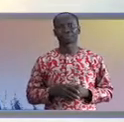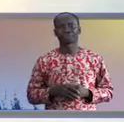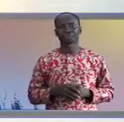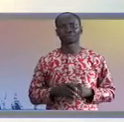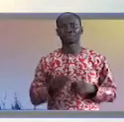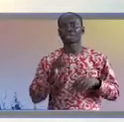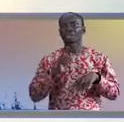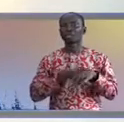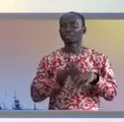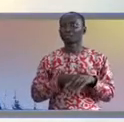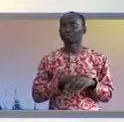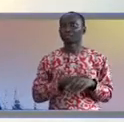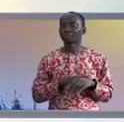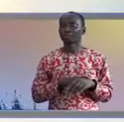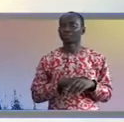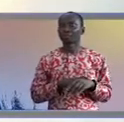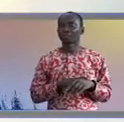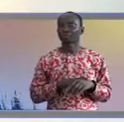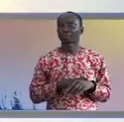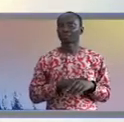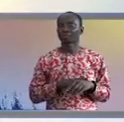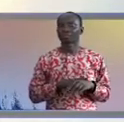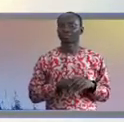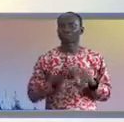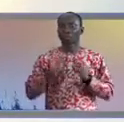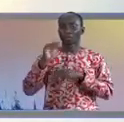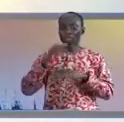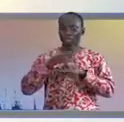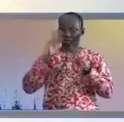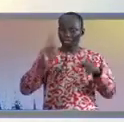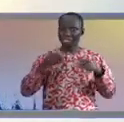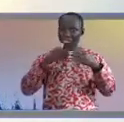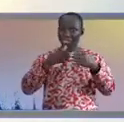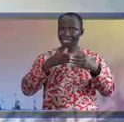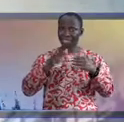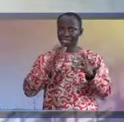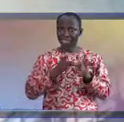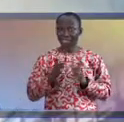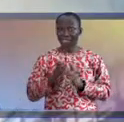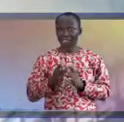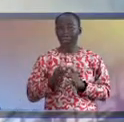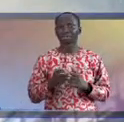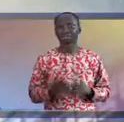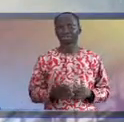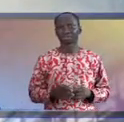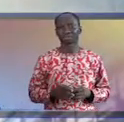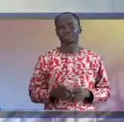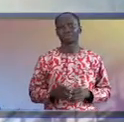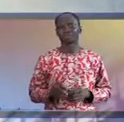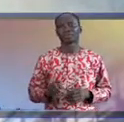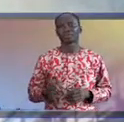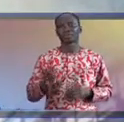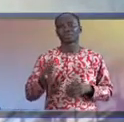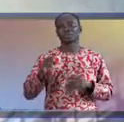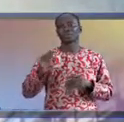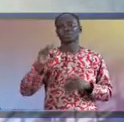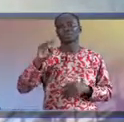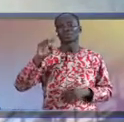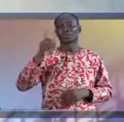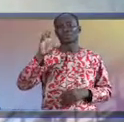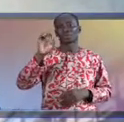ebra na sa onipa no mae no ye kenkan e koronto fun ma edikan